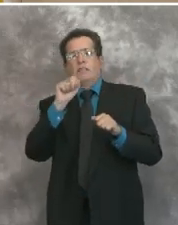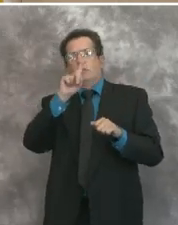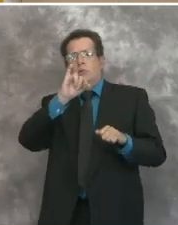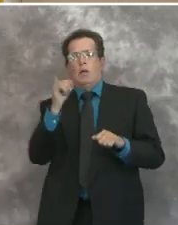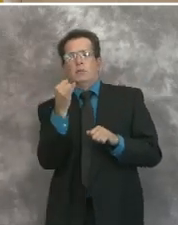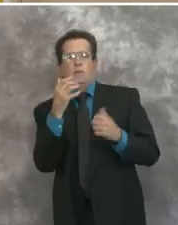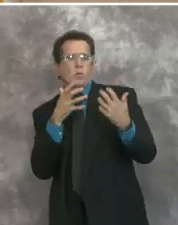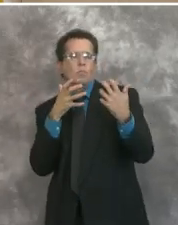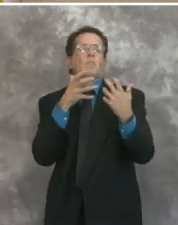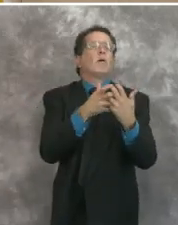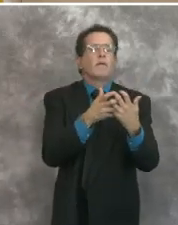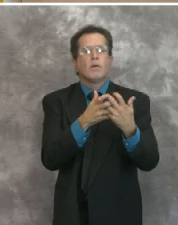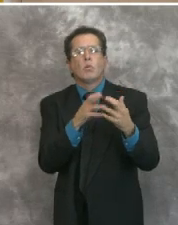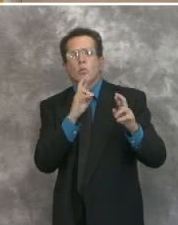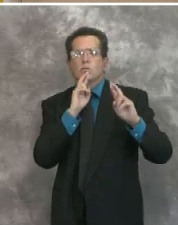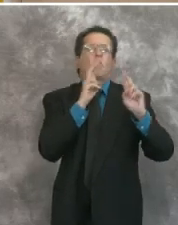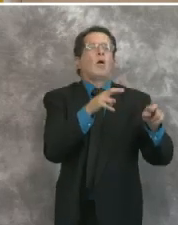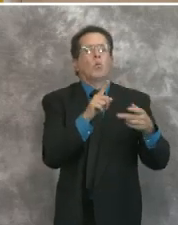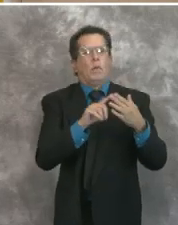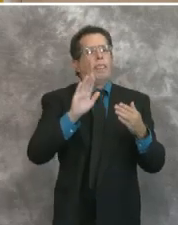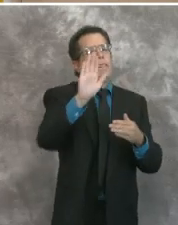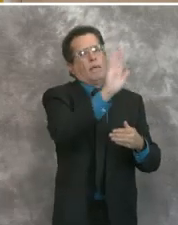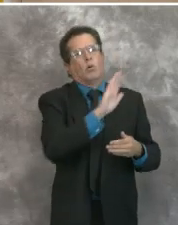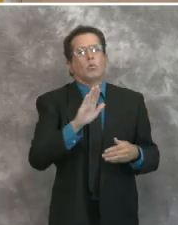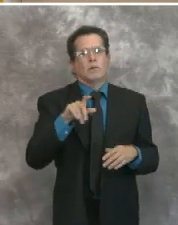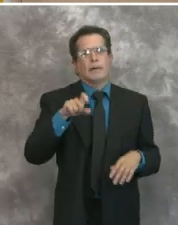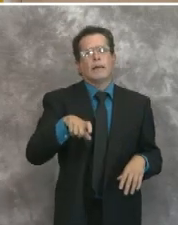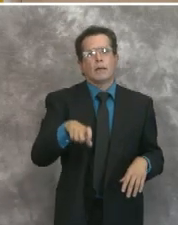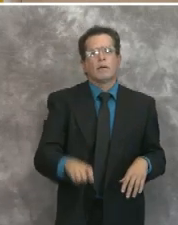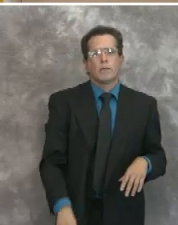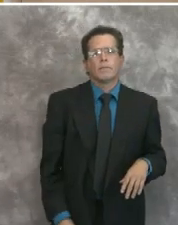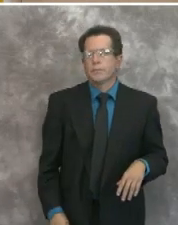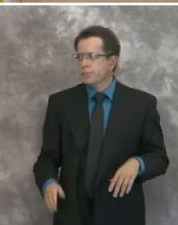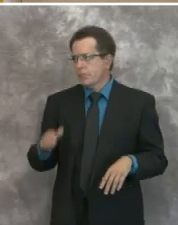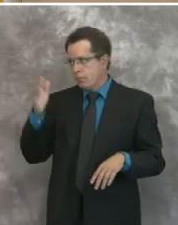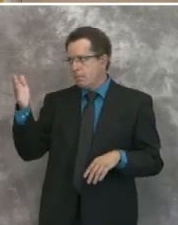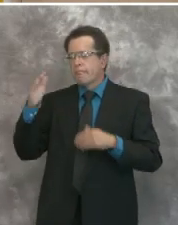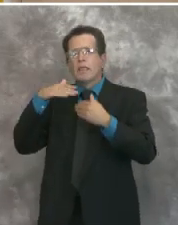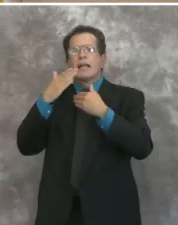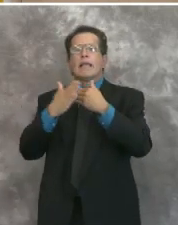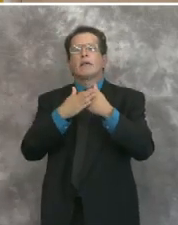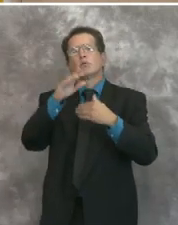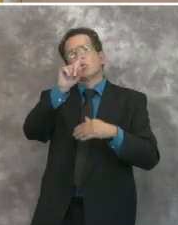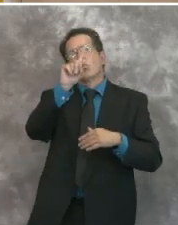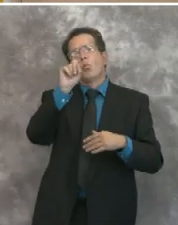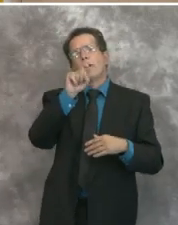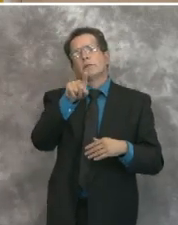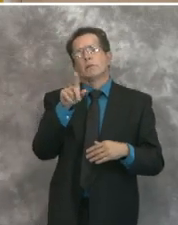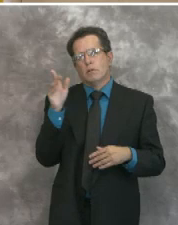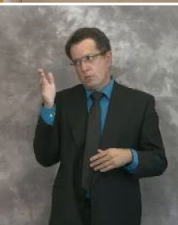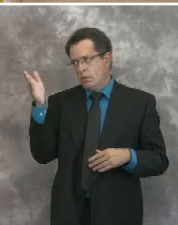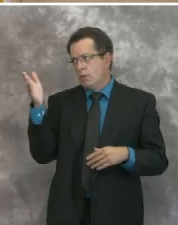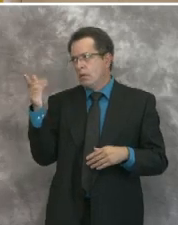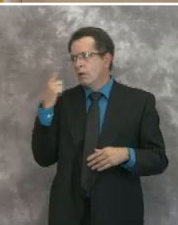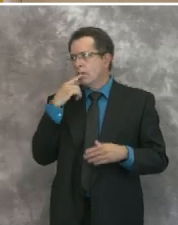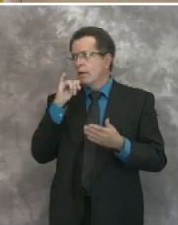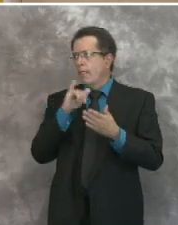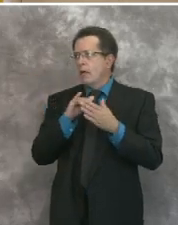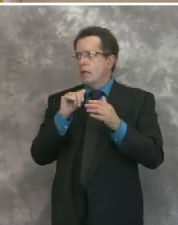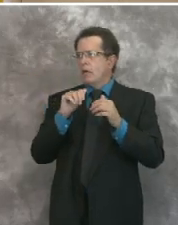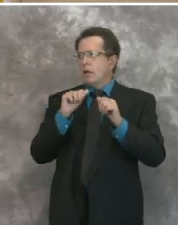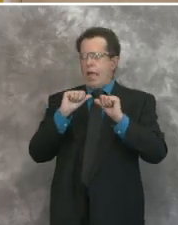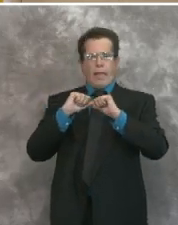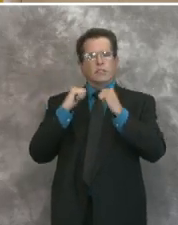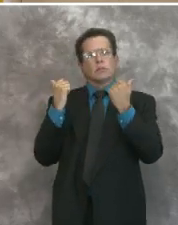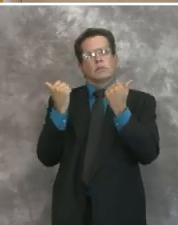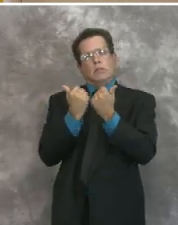and respond as needed. And I think you just touched on the next question. They're asking about the agencies and the people who